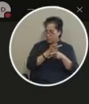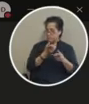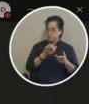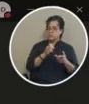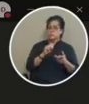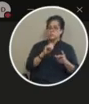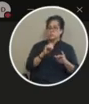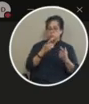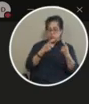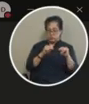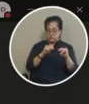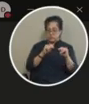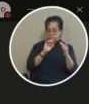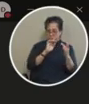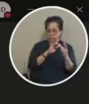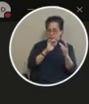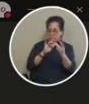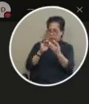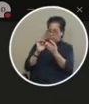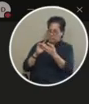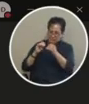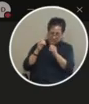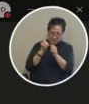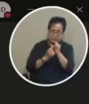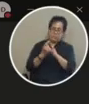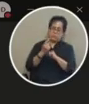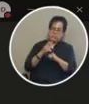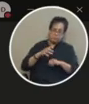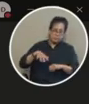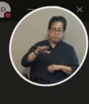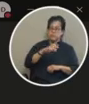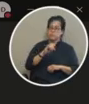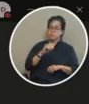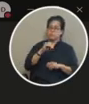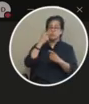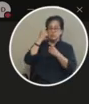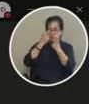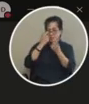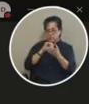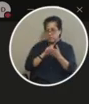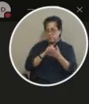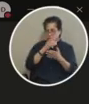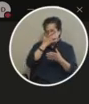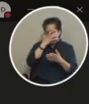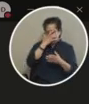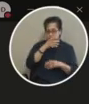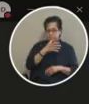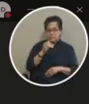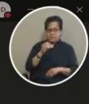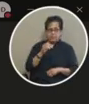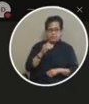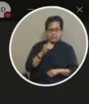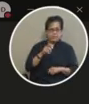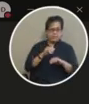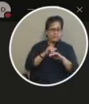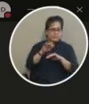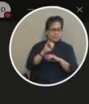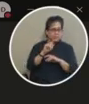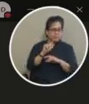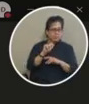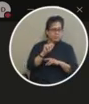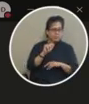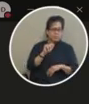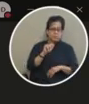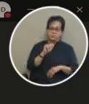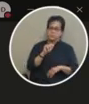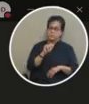We're trying to reach everybody, and so I just wanted to make sure that you consider that, and that it be sent out as soon as